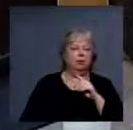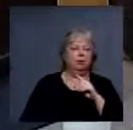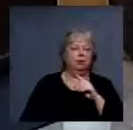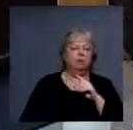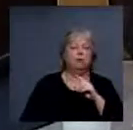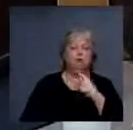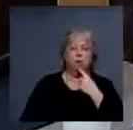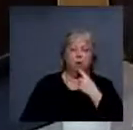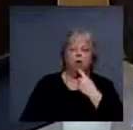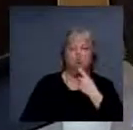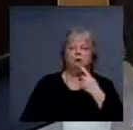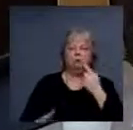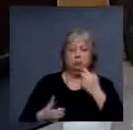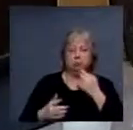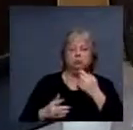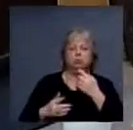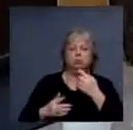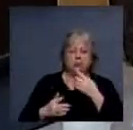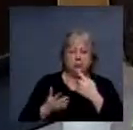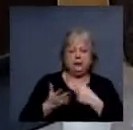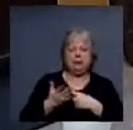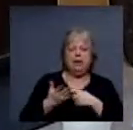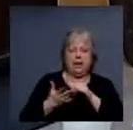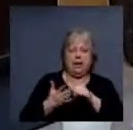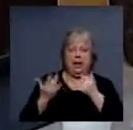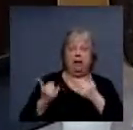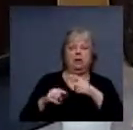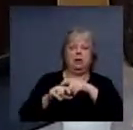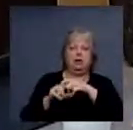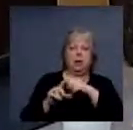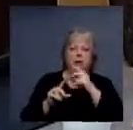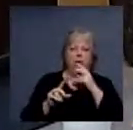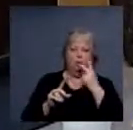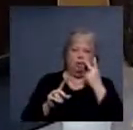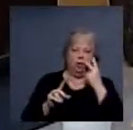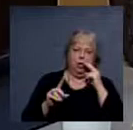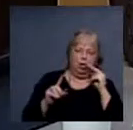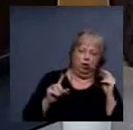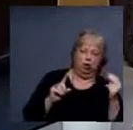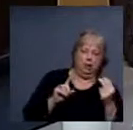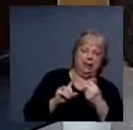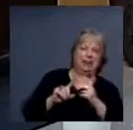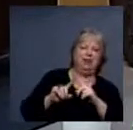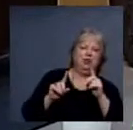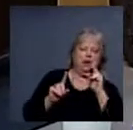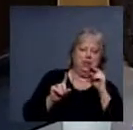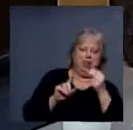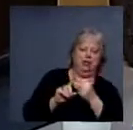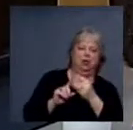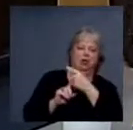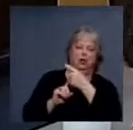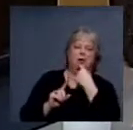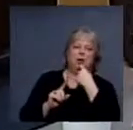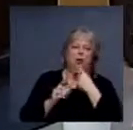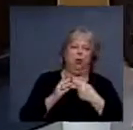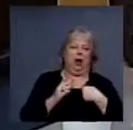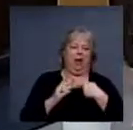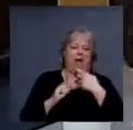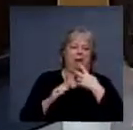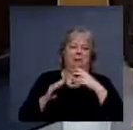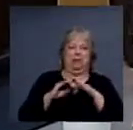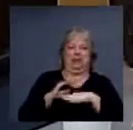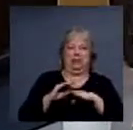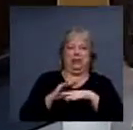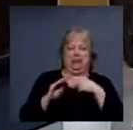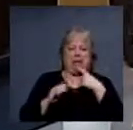to look at this thing a little bit differently. You're basically echoing what I've been saying since 2007, when